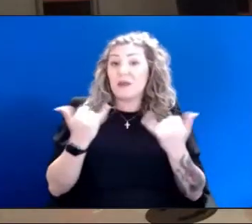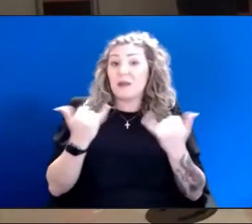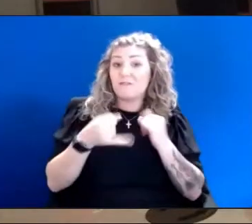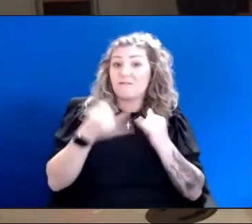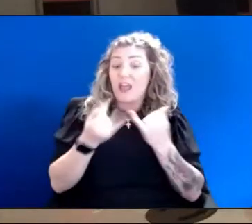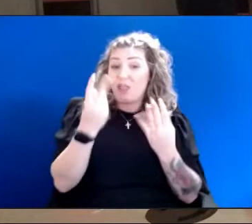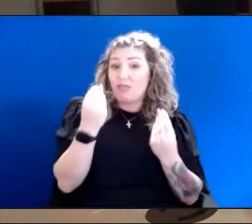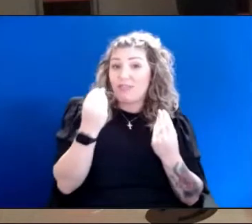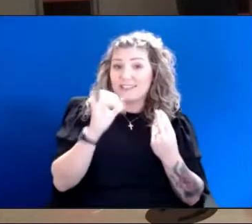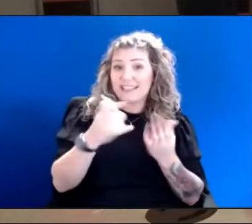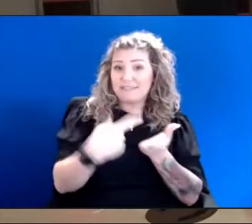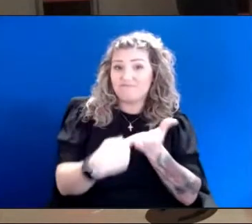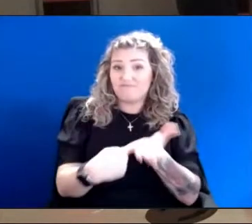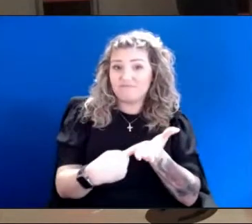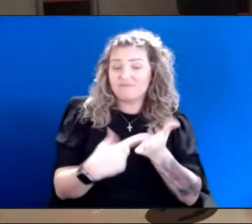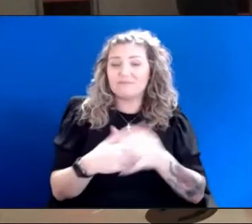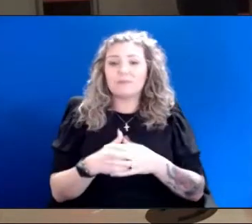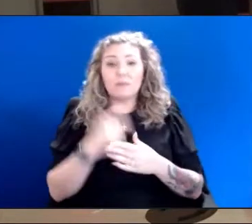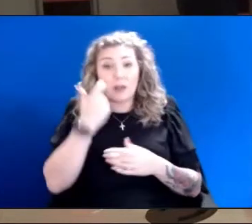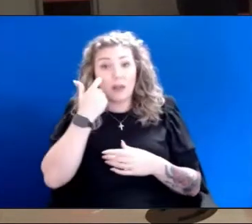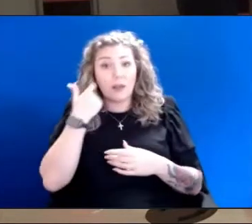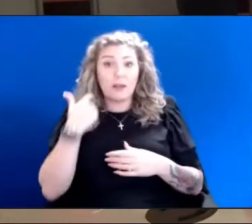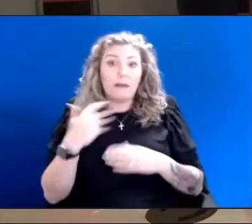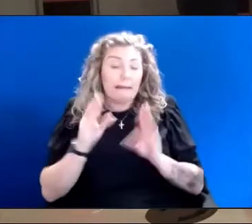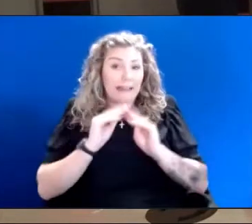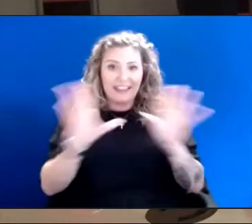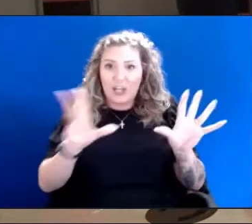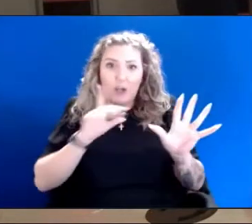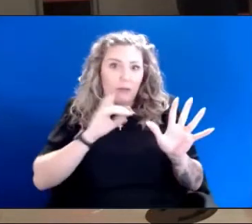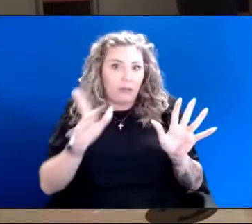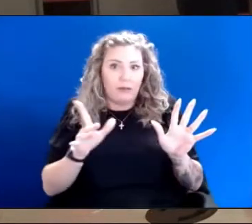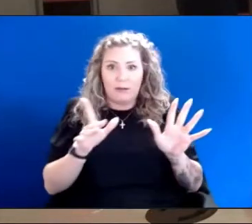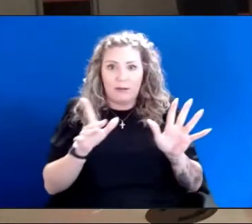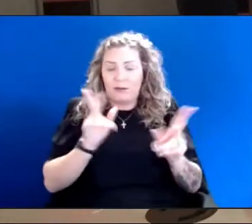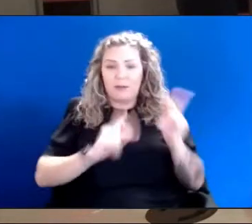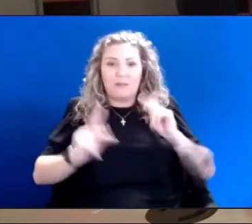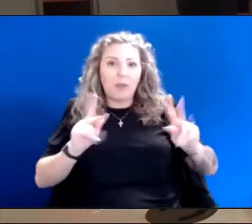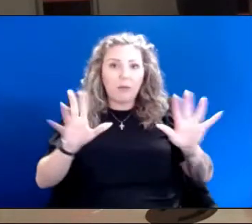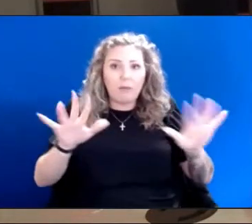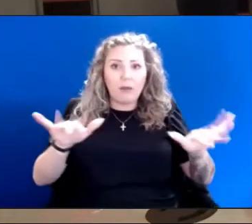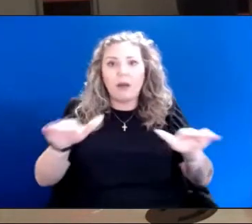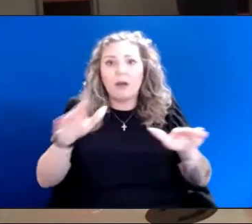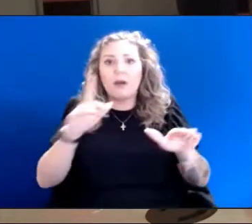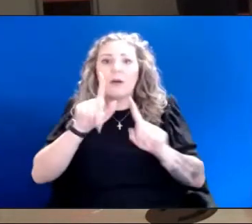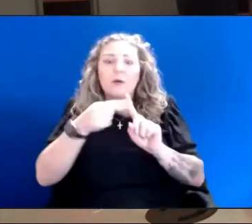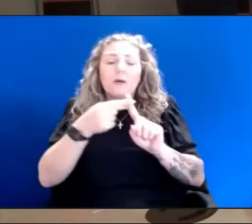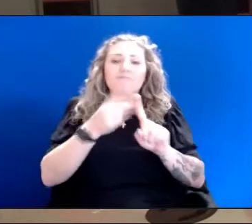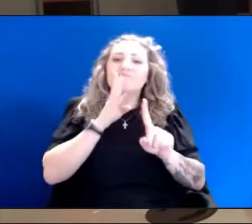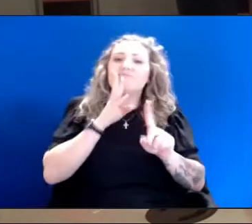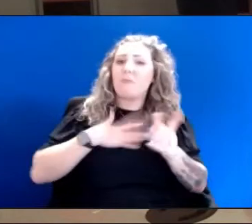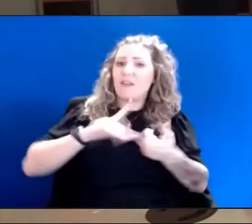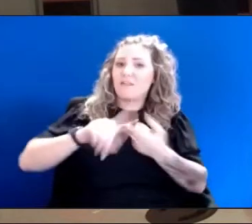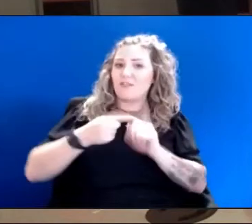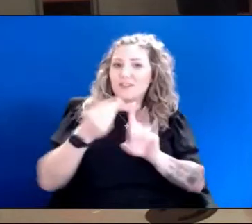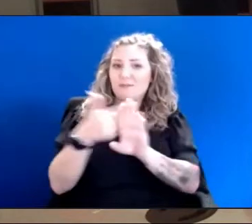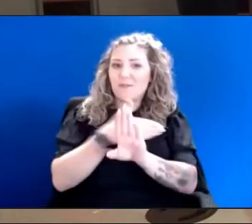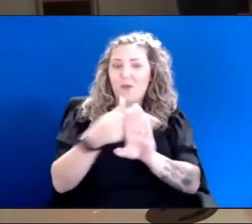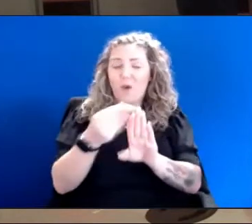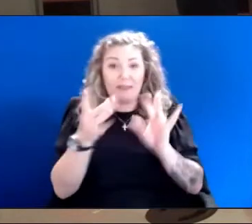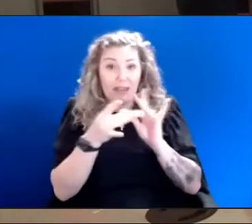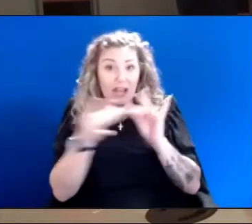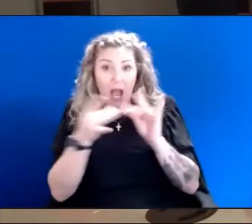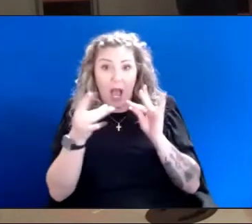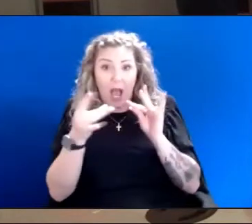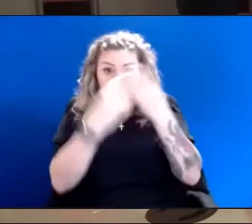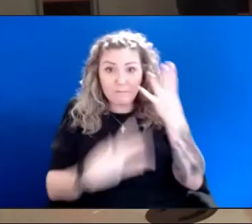this discussion because clearly it hit a nerve when I've been talking to my friends about this beforehand and from the comments we're getting. Dr.